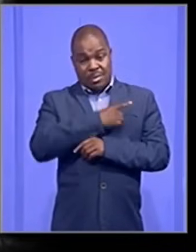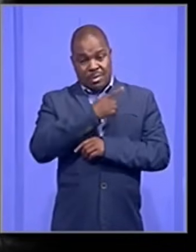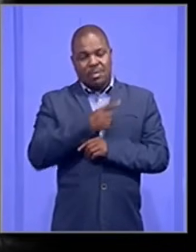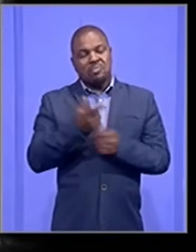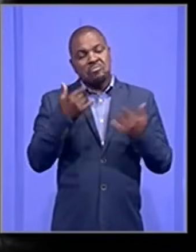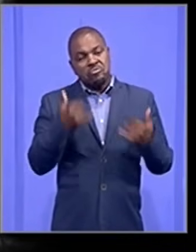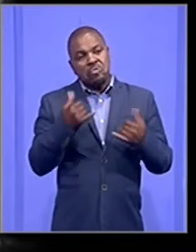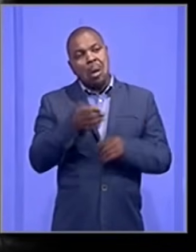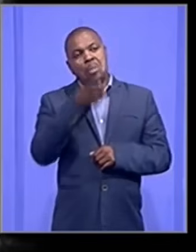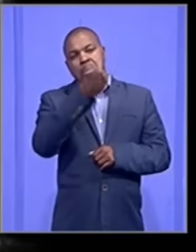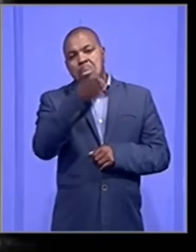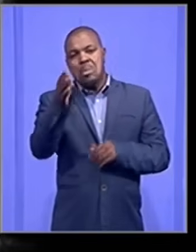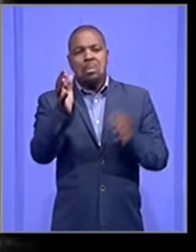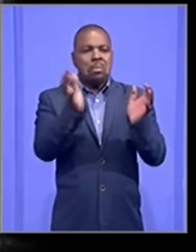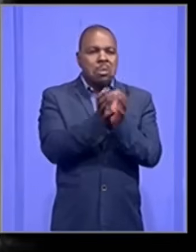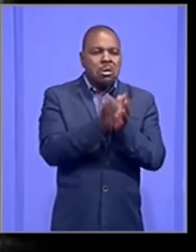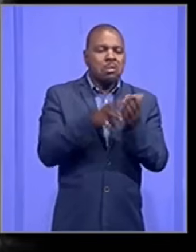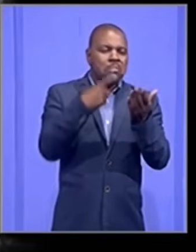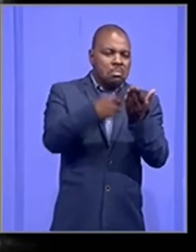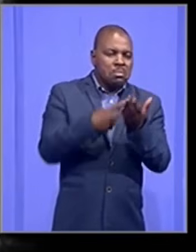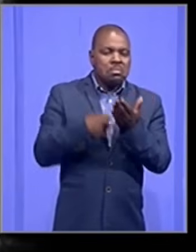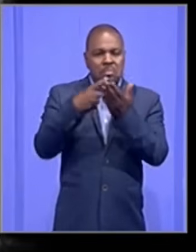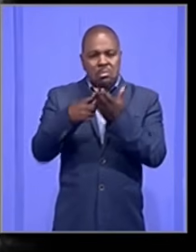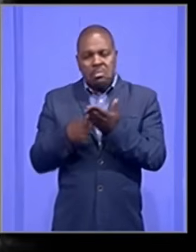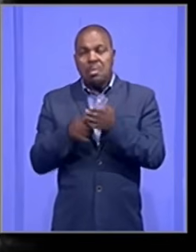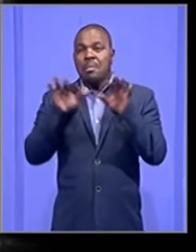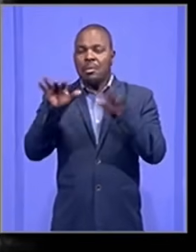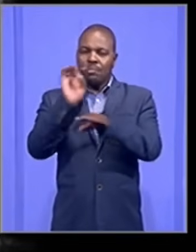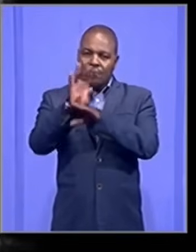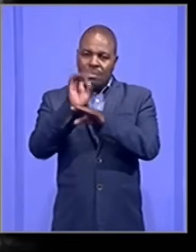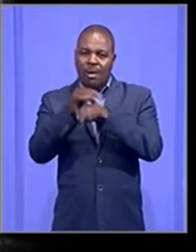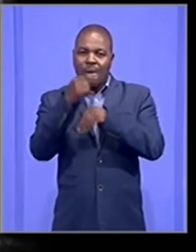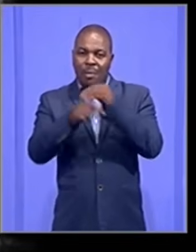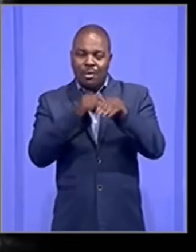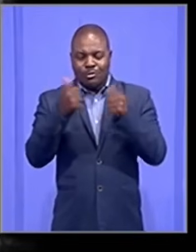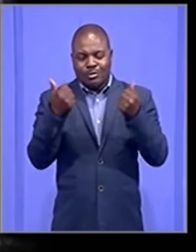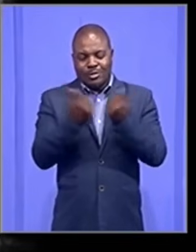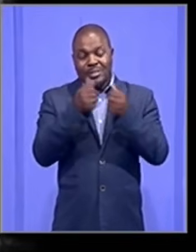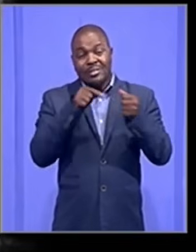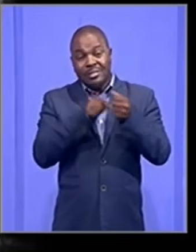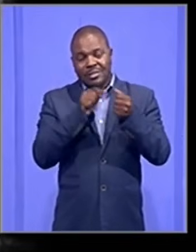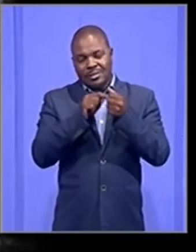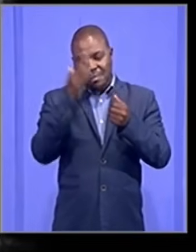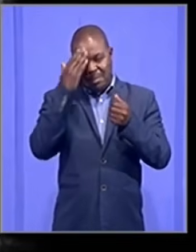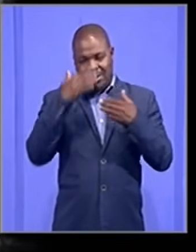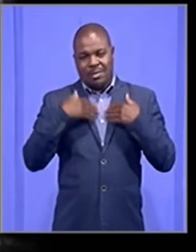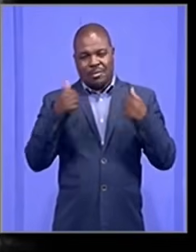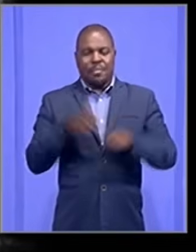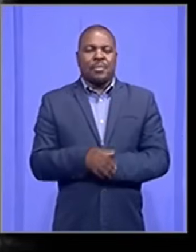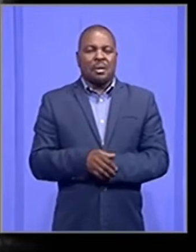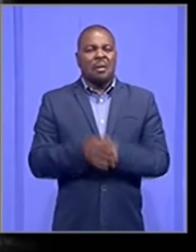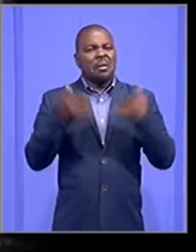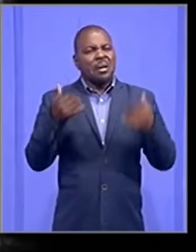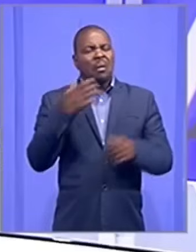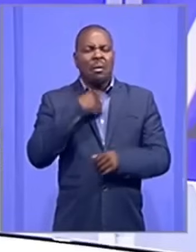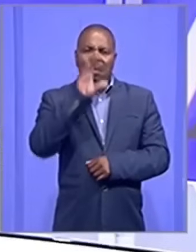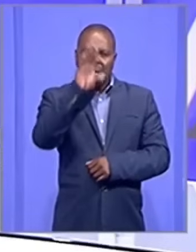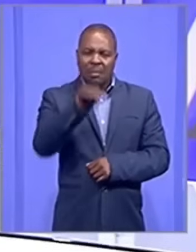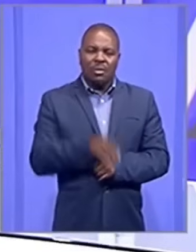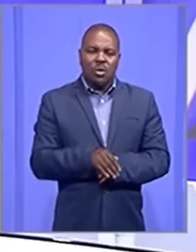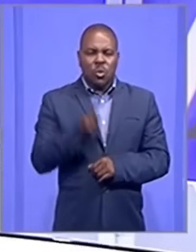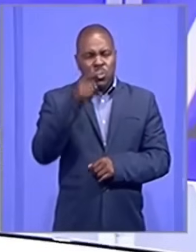hlwele go swerwe dipoledišano go leka go fahloša batho ka ga ditlhotlho tša go amana le boemo bjo. A e ka ba ke eng seo se